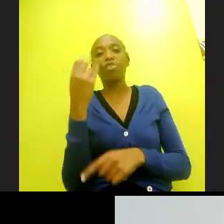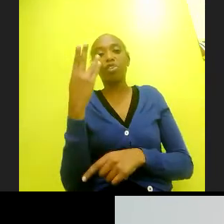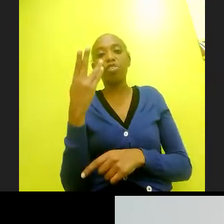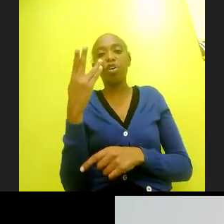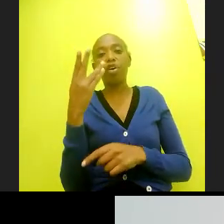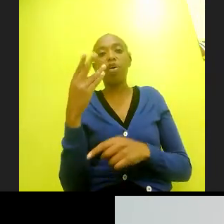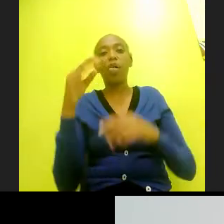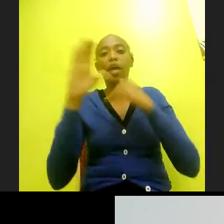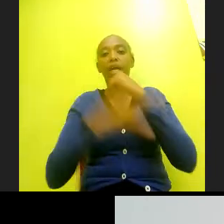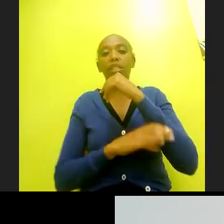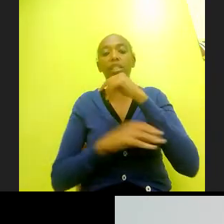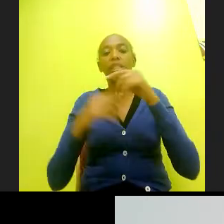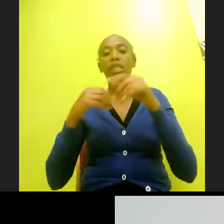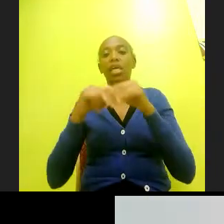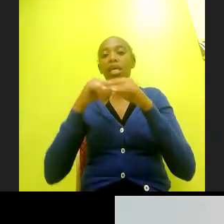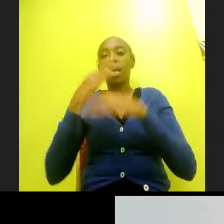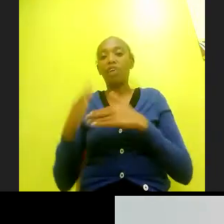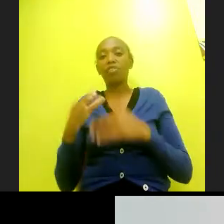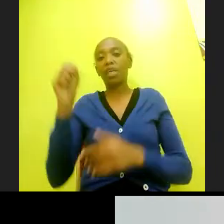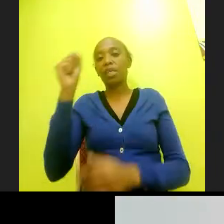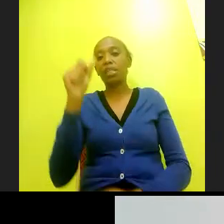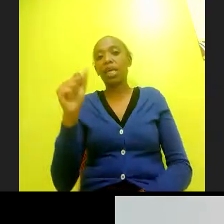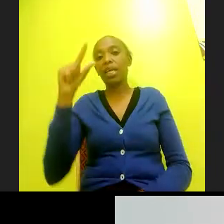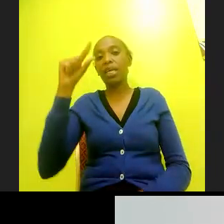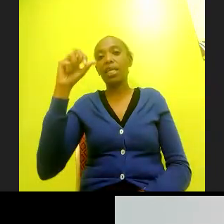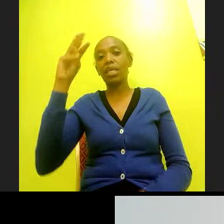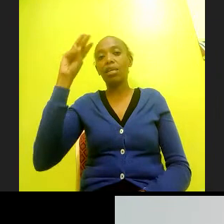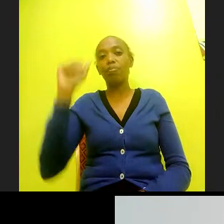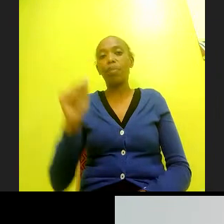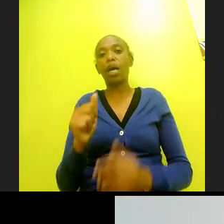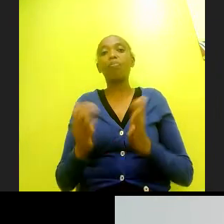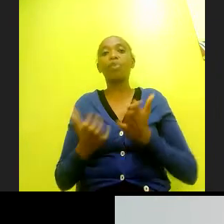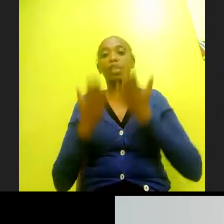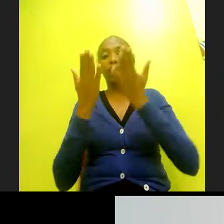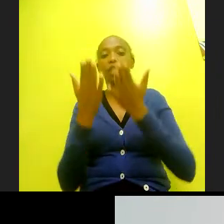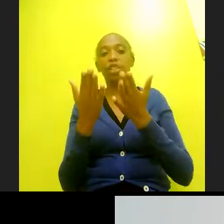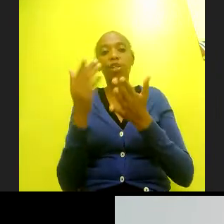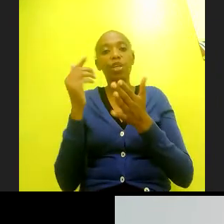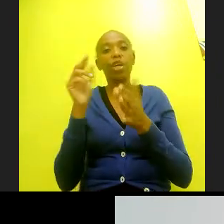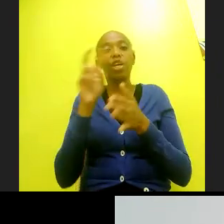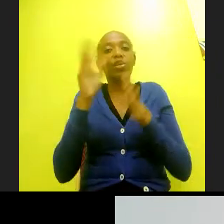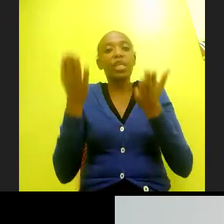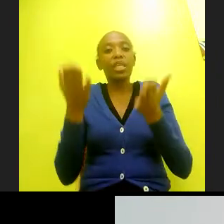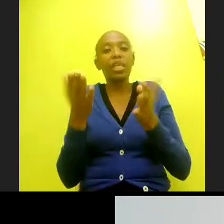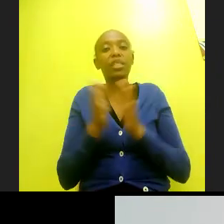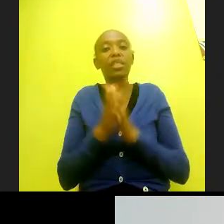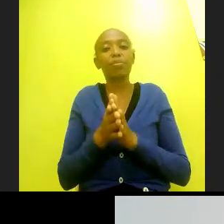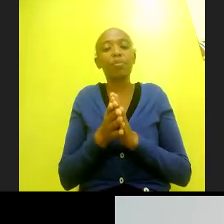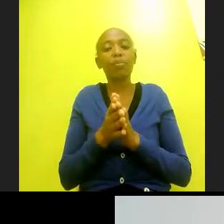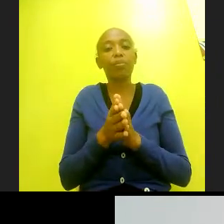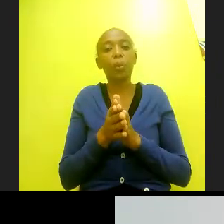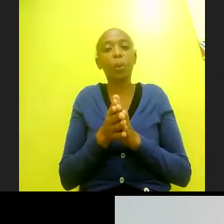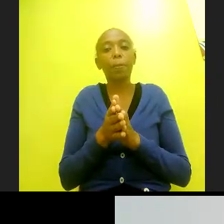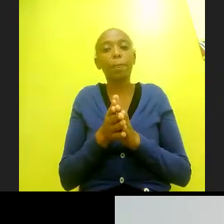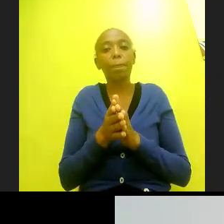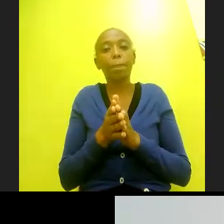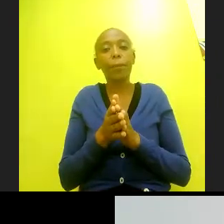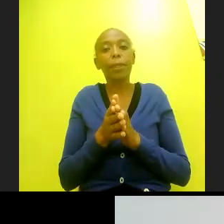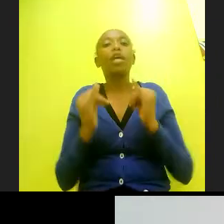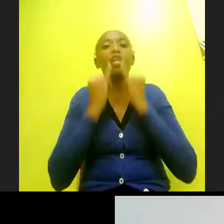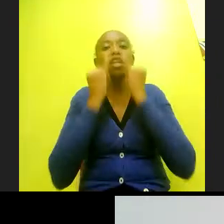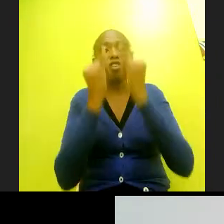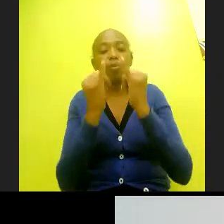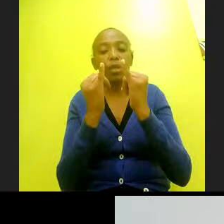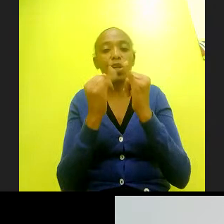presentation, and with Gender Equality Index, how do you see these indexes being action-oriented